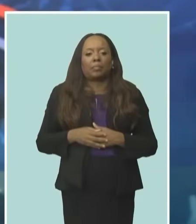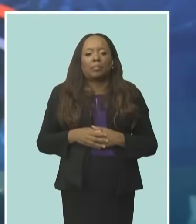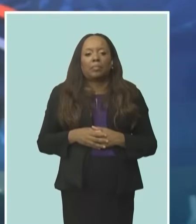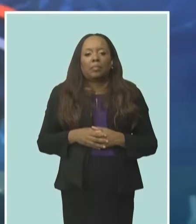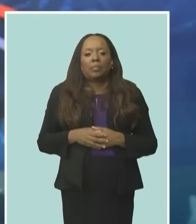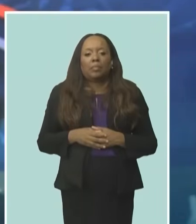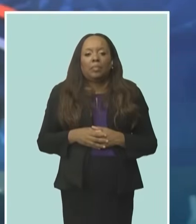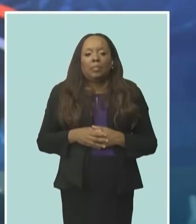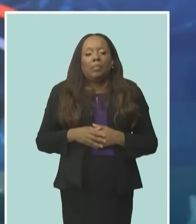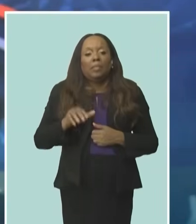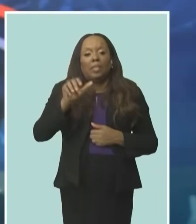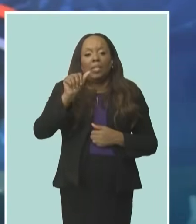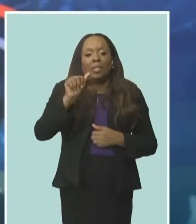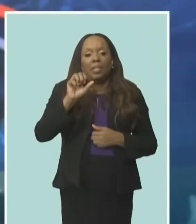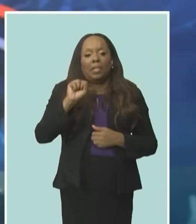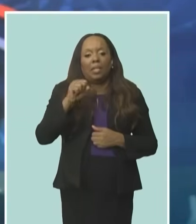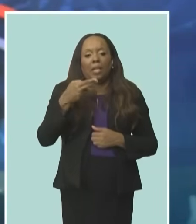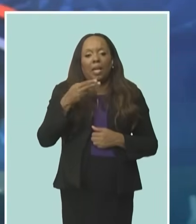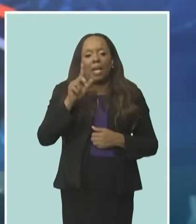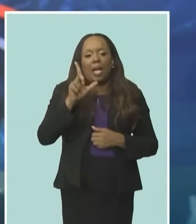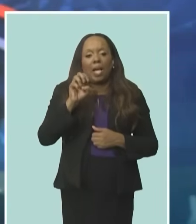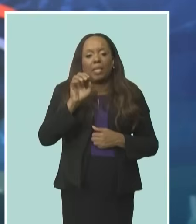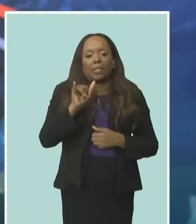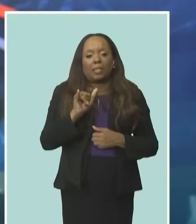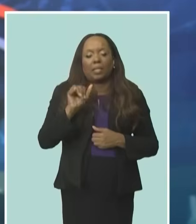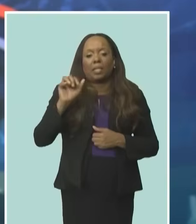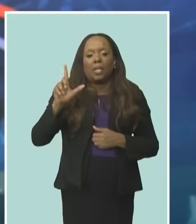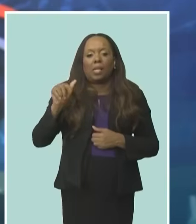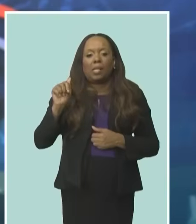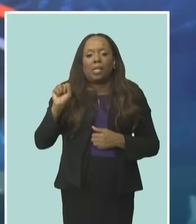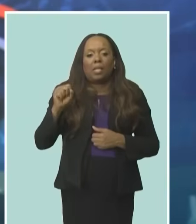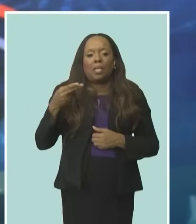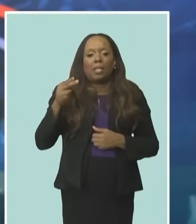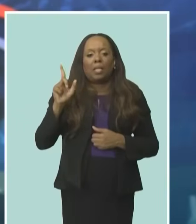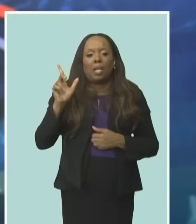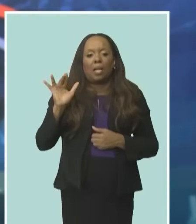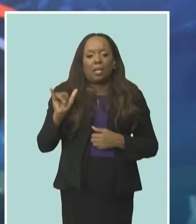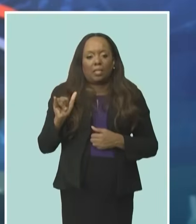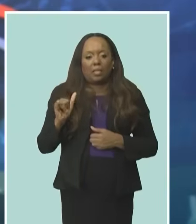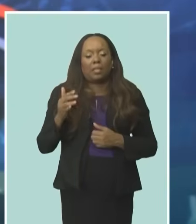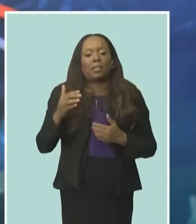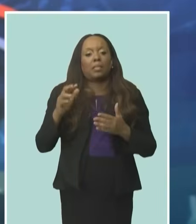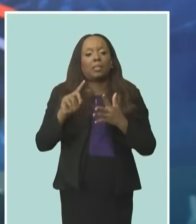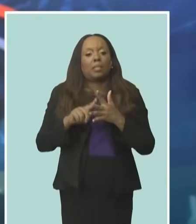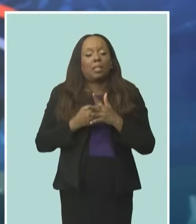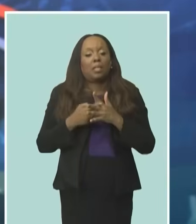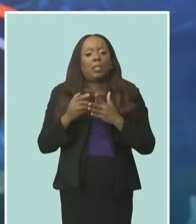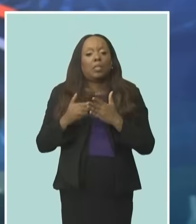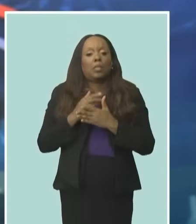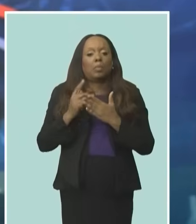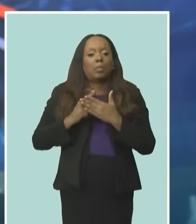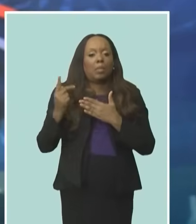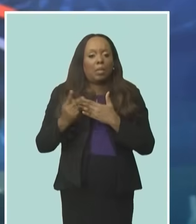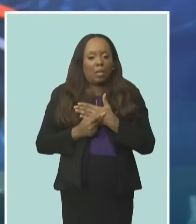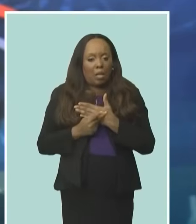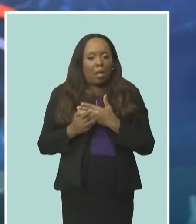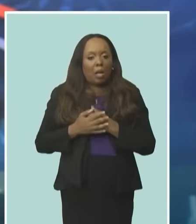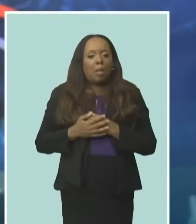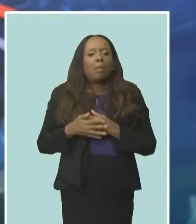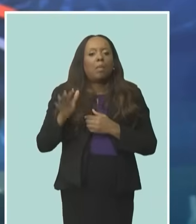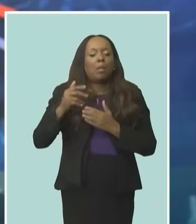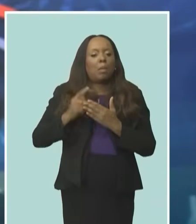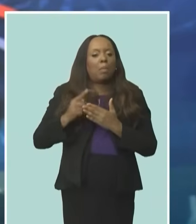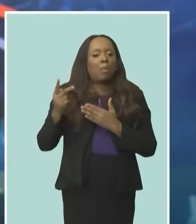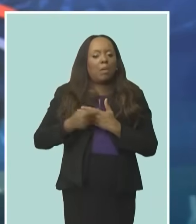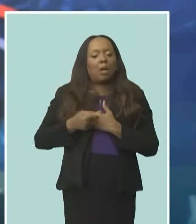EcoFit youth program at West Terrace Primary, aiming to instill environmental responsibility in the next generation. The program will be rolled out